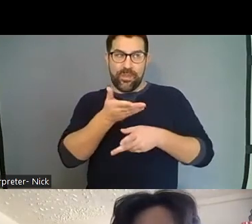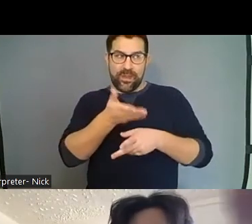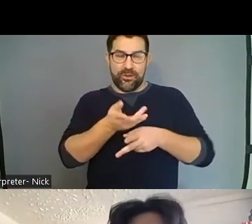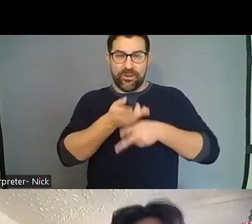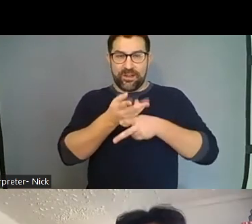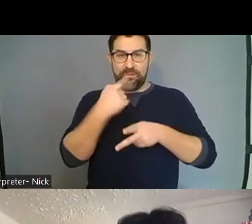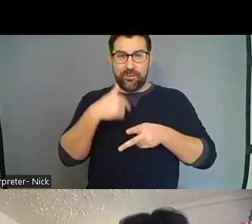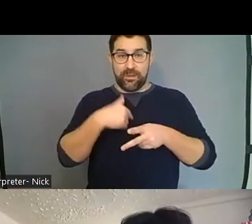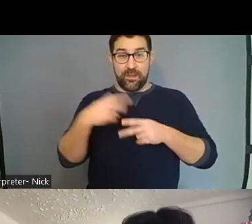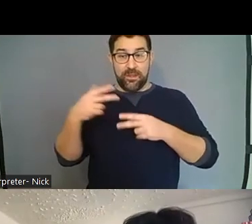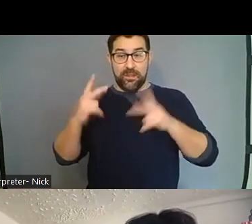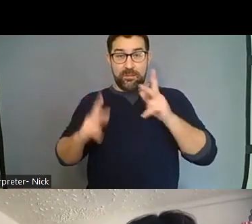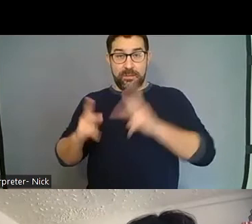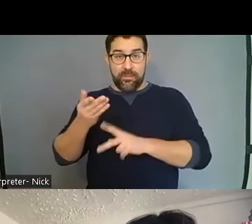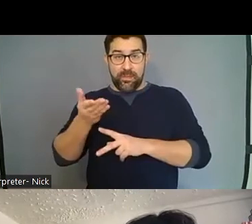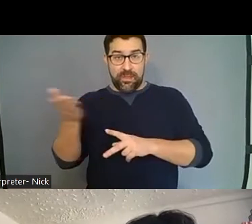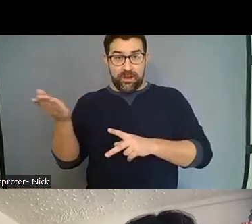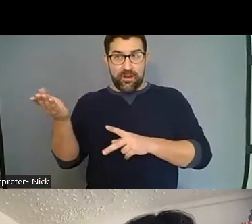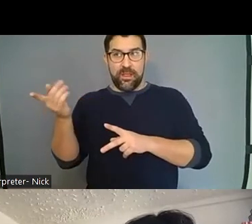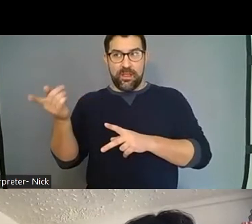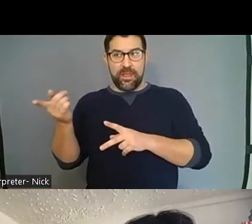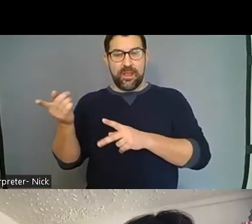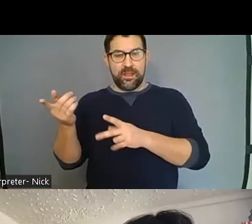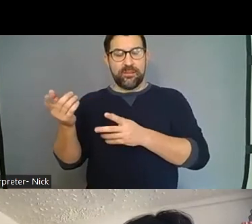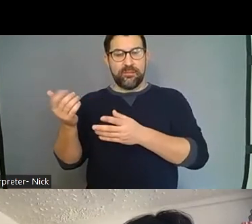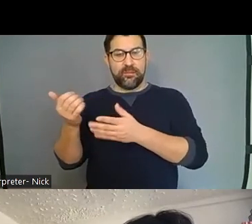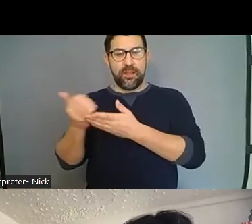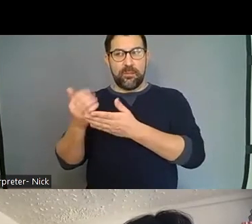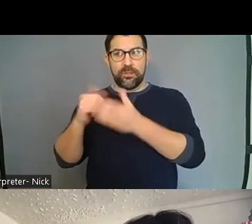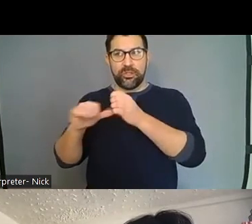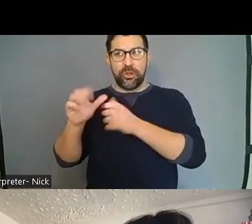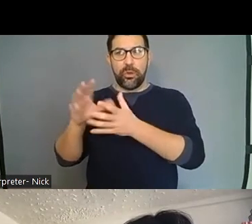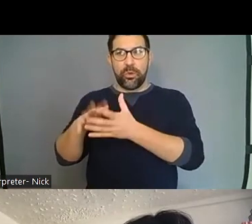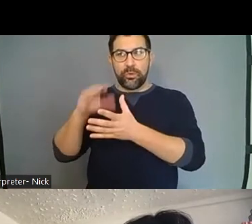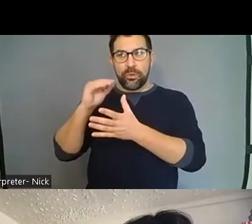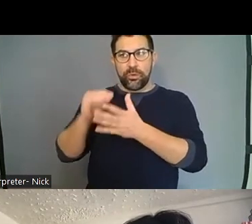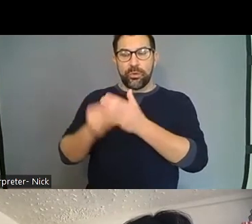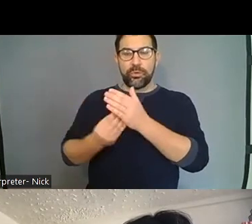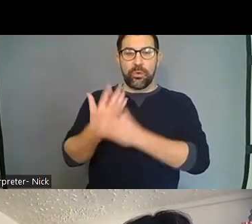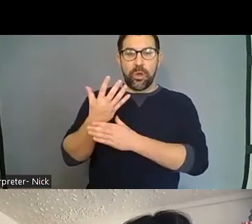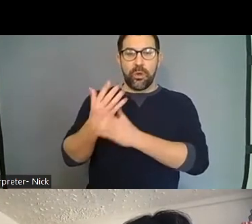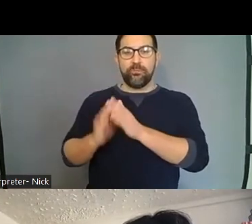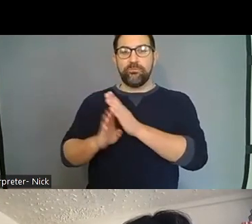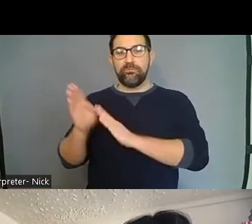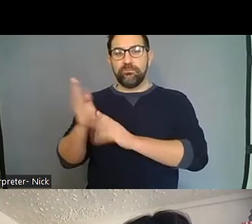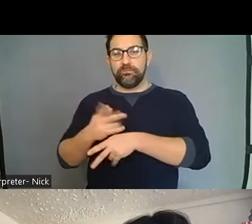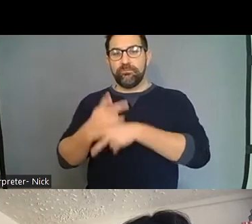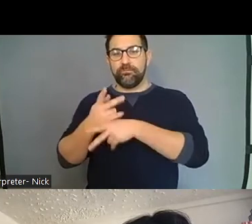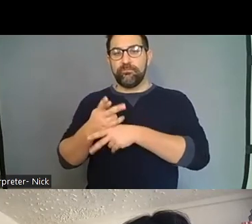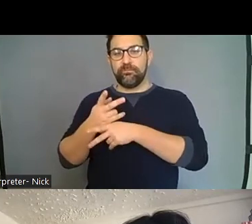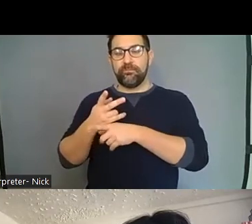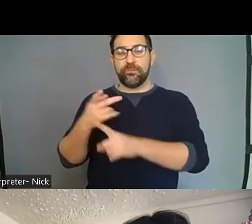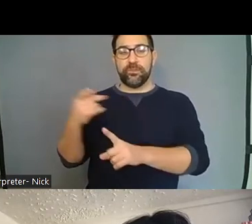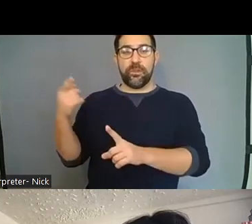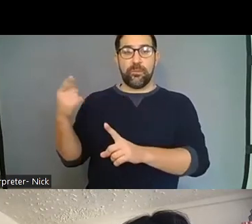those institutions make each other want to care, make each other want to learn, make each other want to grow. And so on the basis of